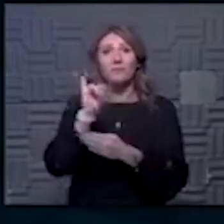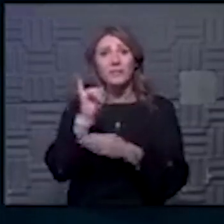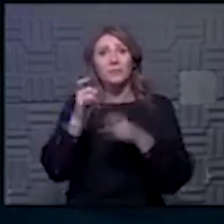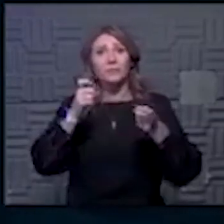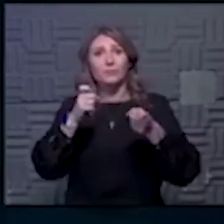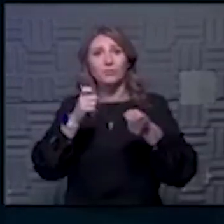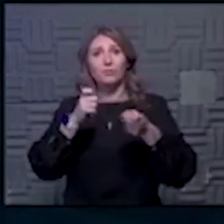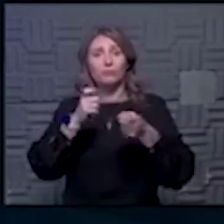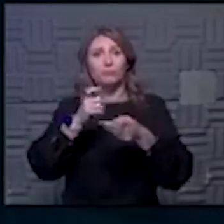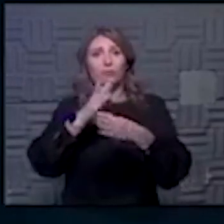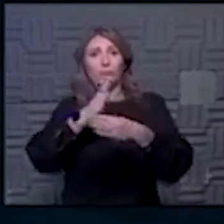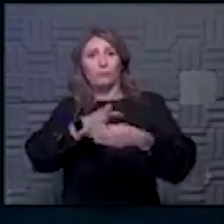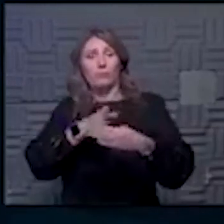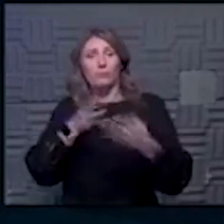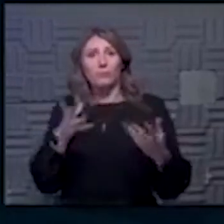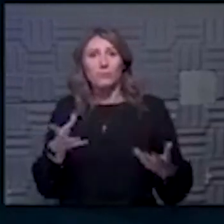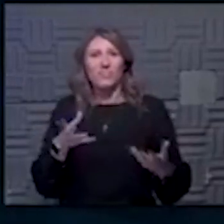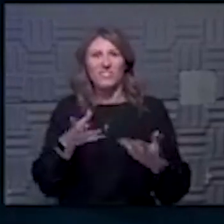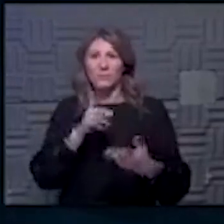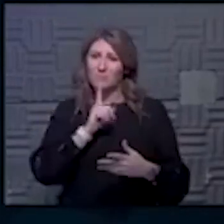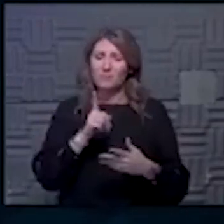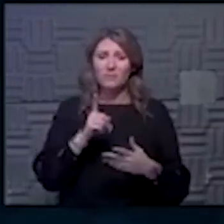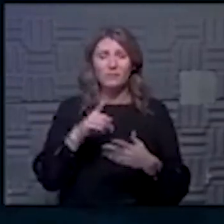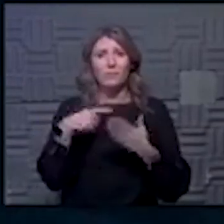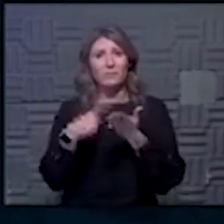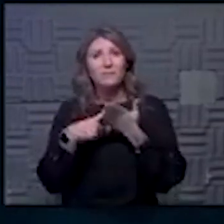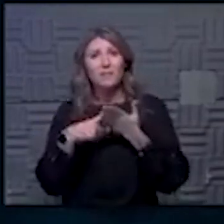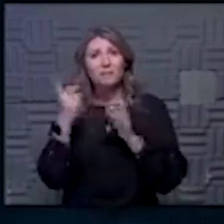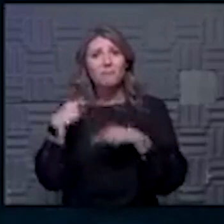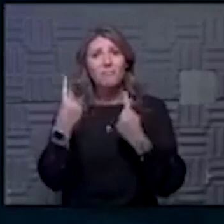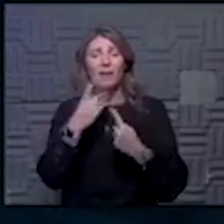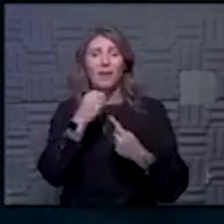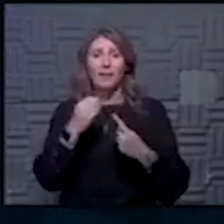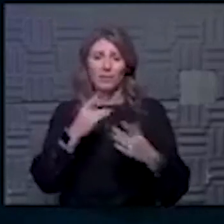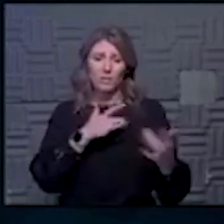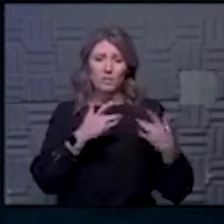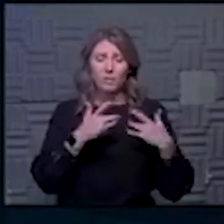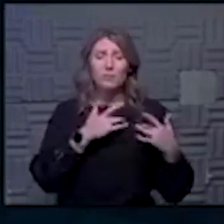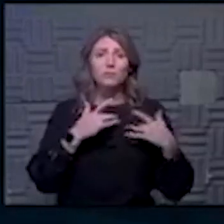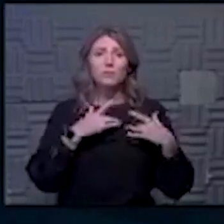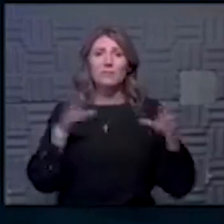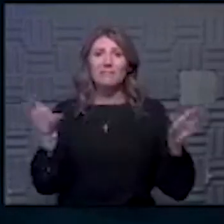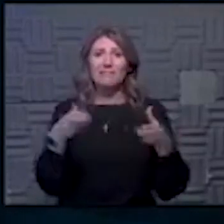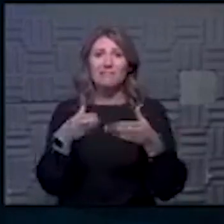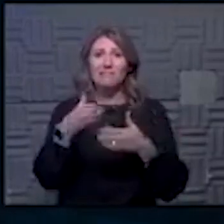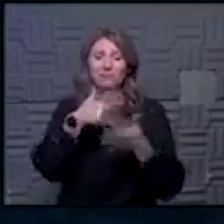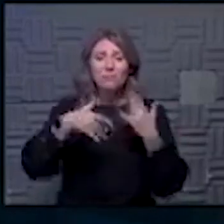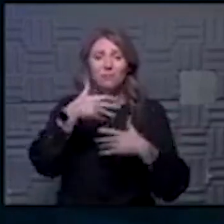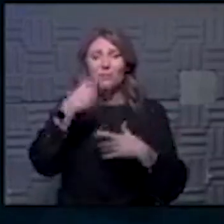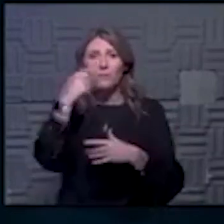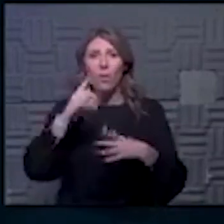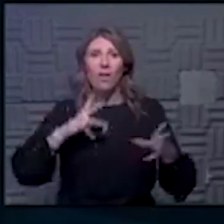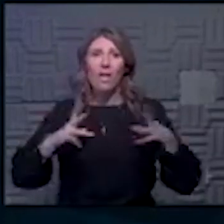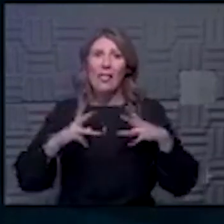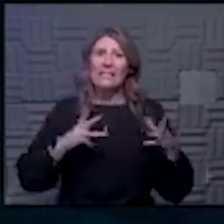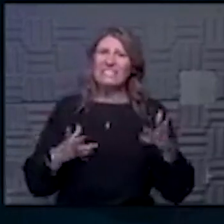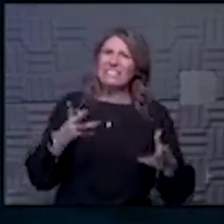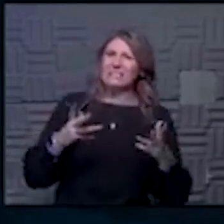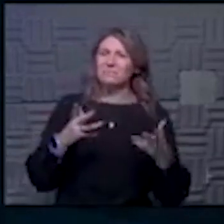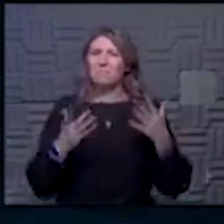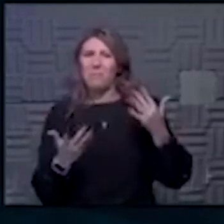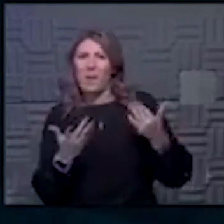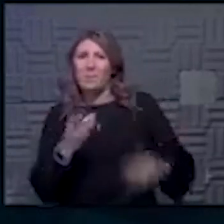talked about, and in particular really concerned about gatherings for the holidays and really thinking twice about